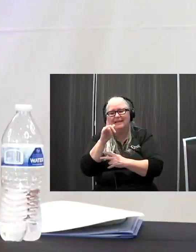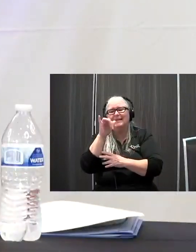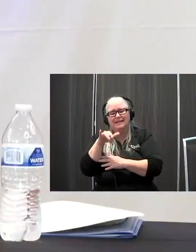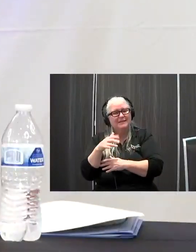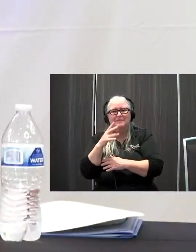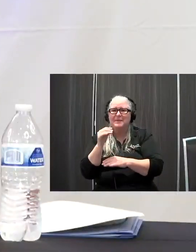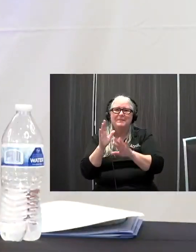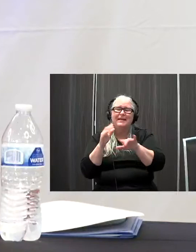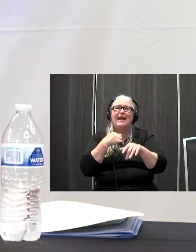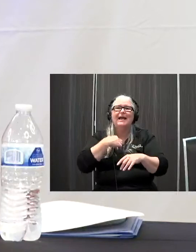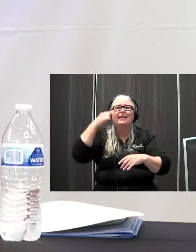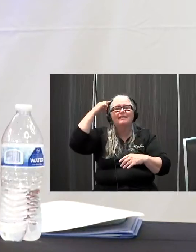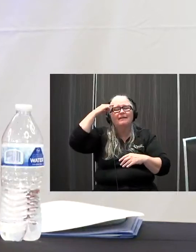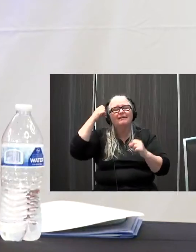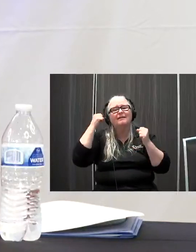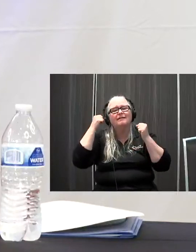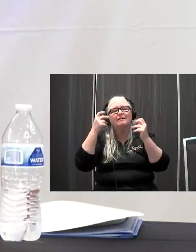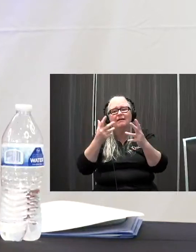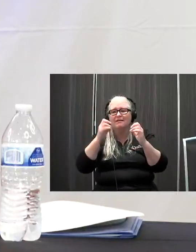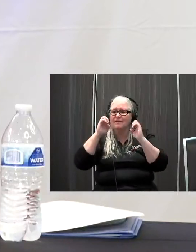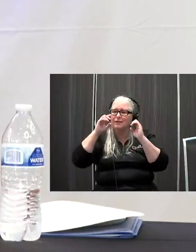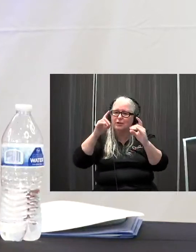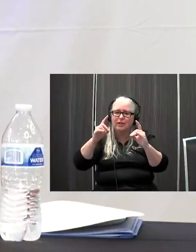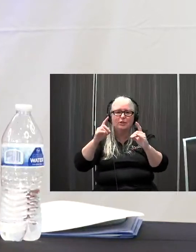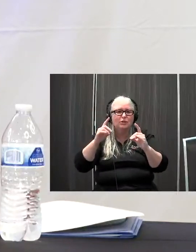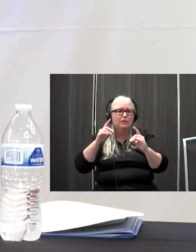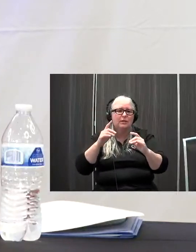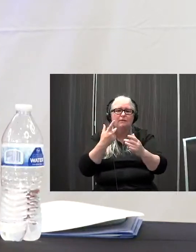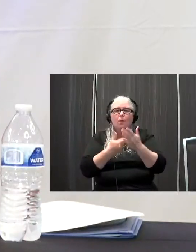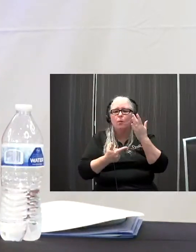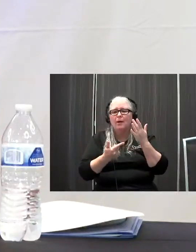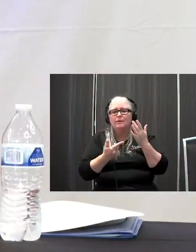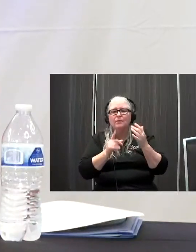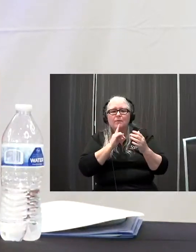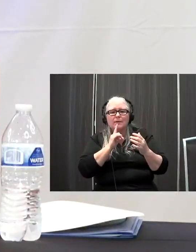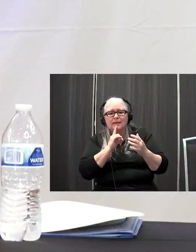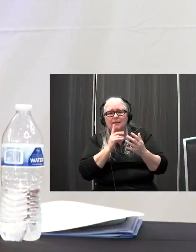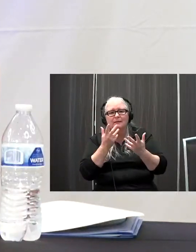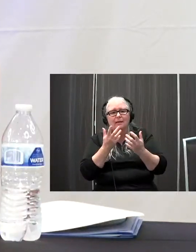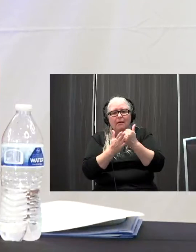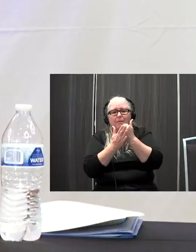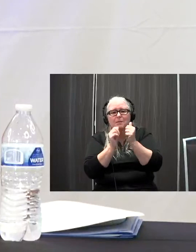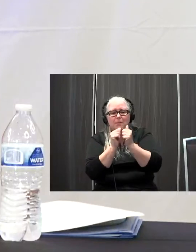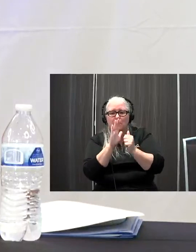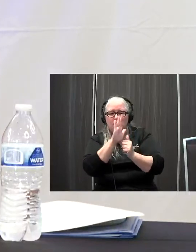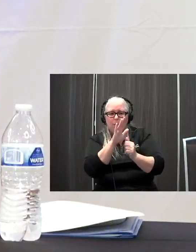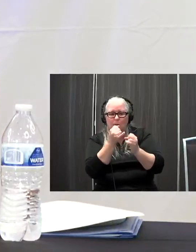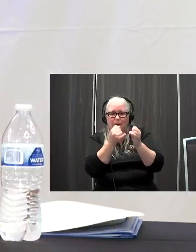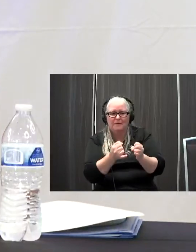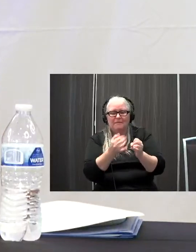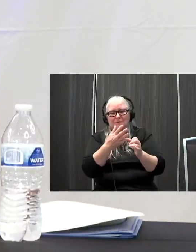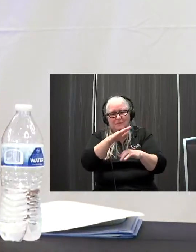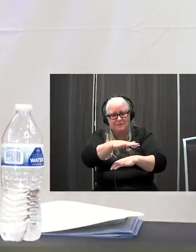that just a lot of education of the teams and what works for your child and those type of things is really helpful. We